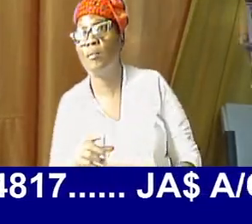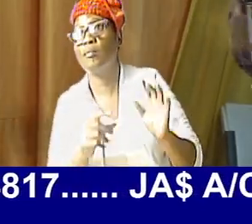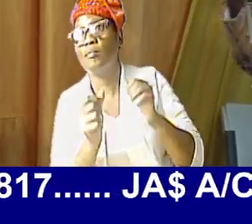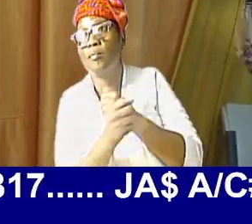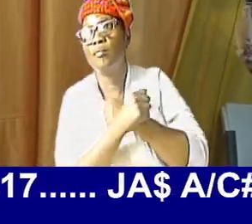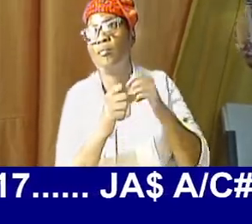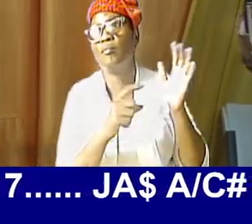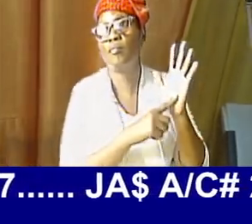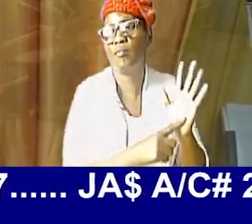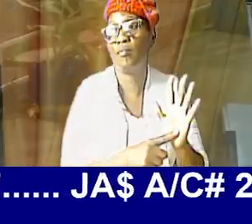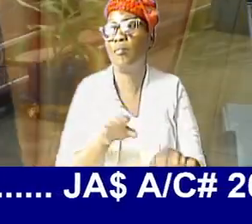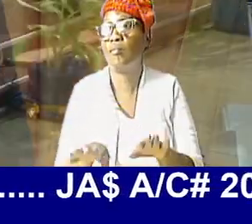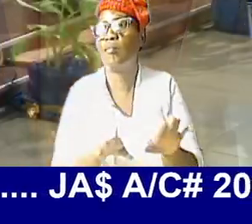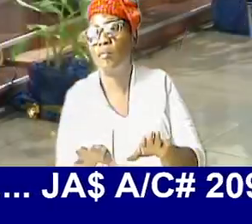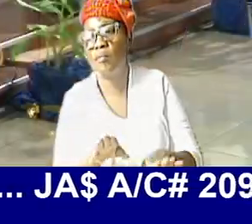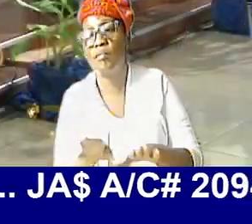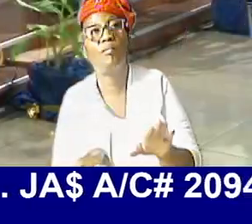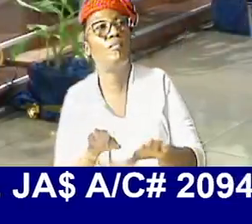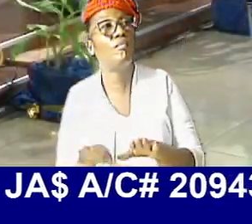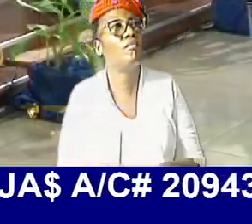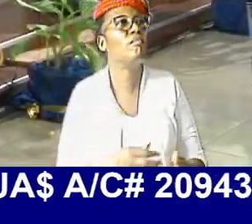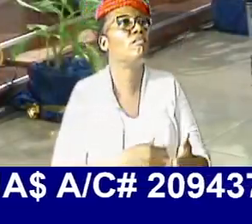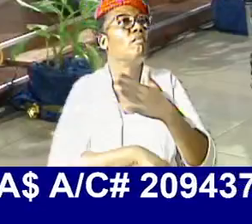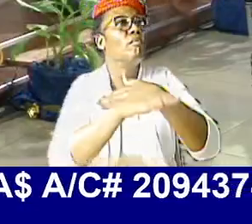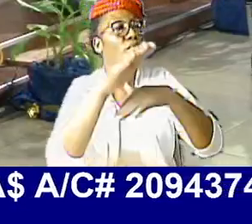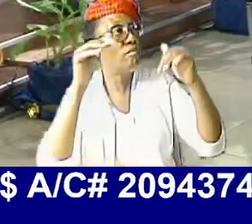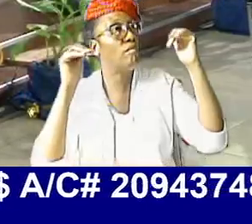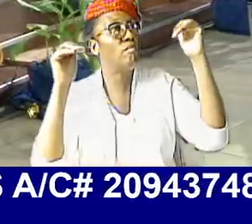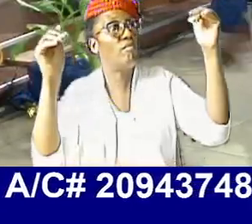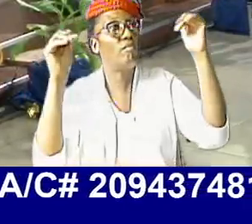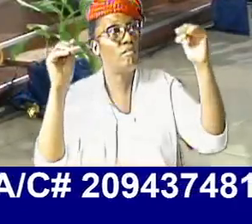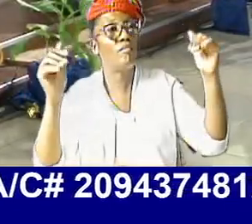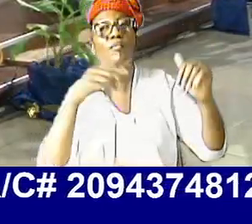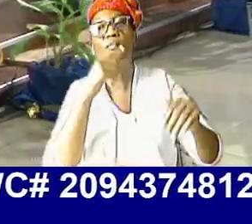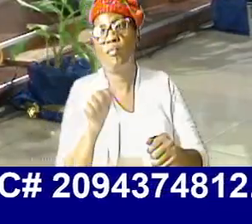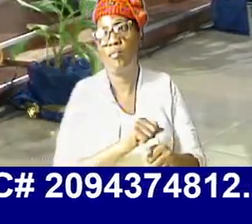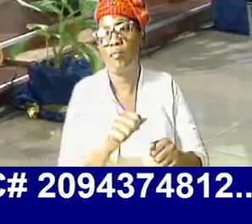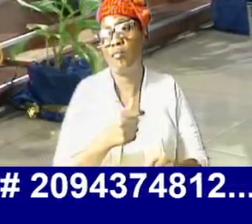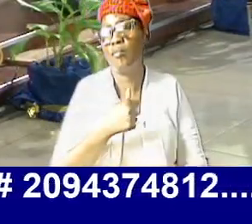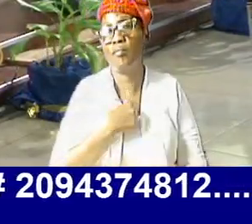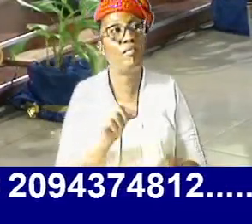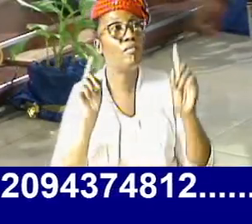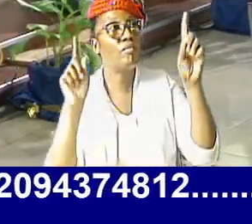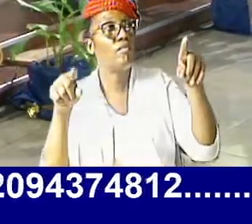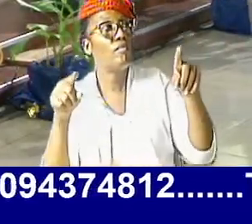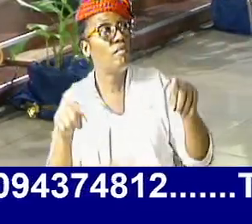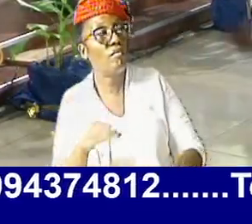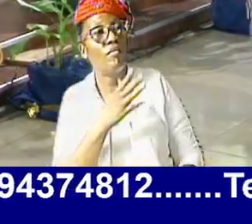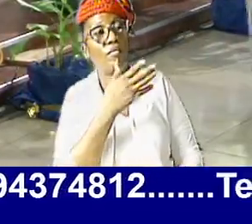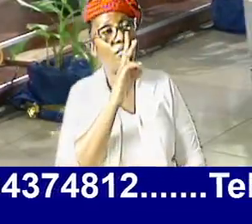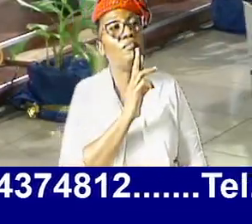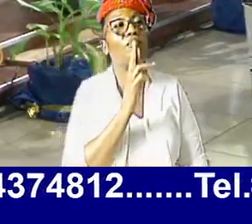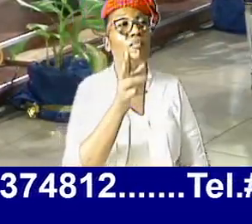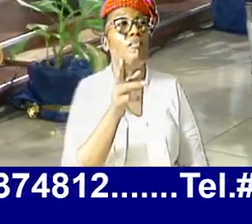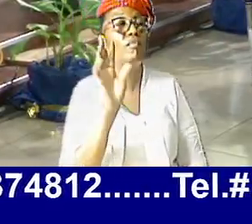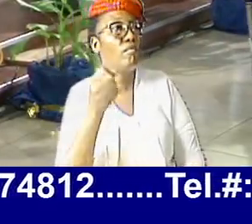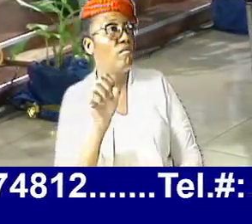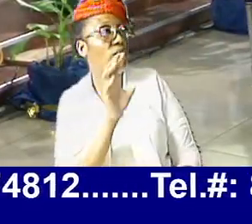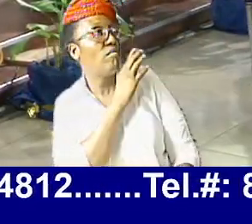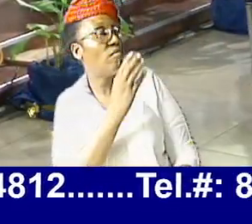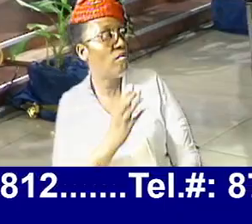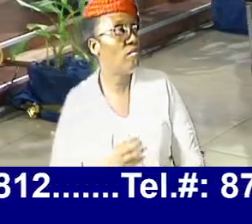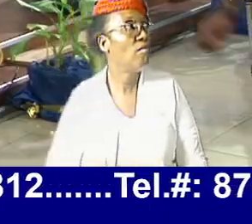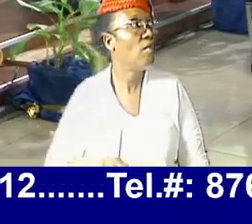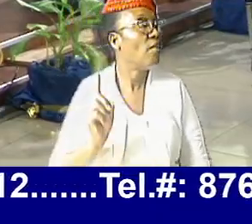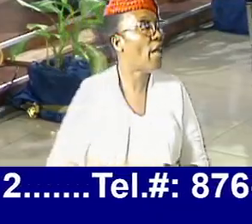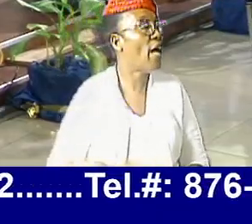show. I'm walking in the grand old highway, I'll tell it everywhere I go. Said I'd rather be an old